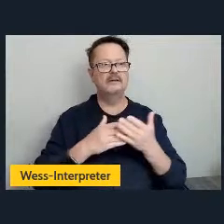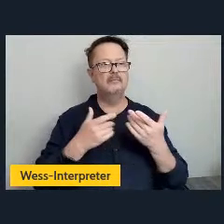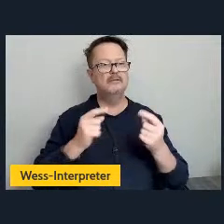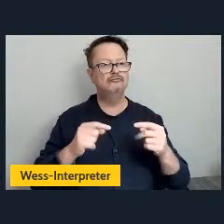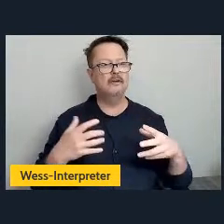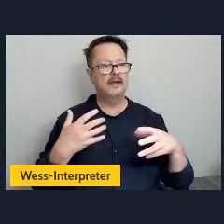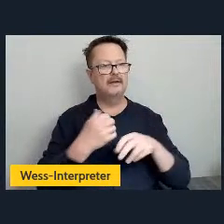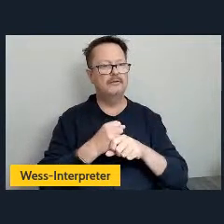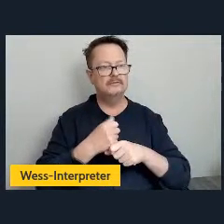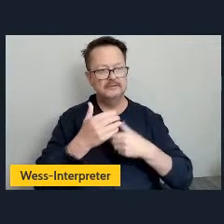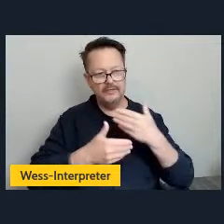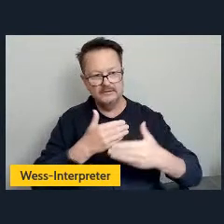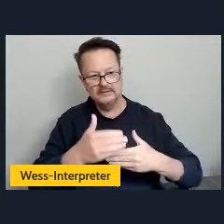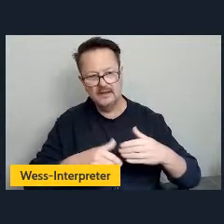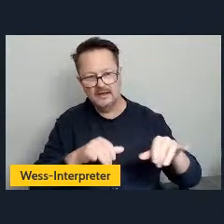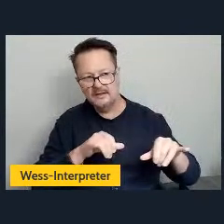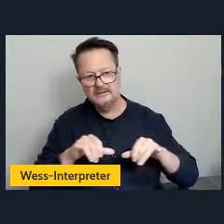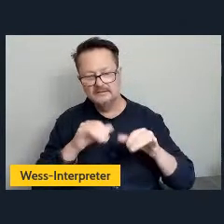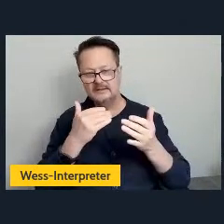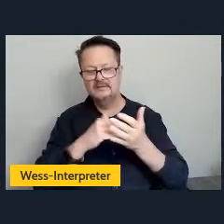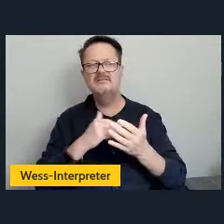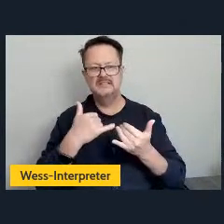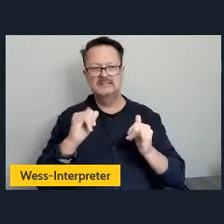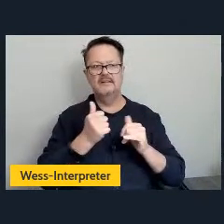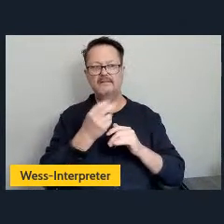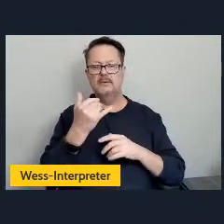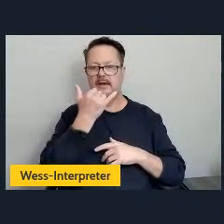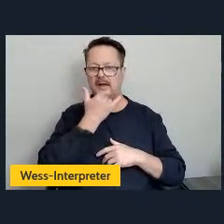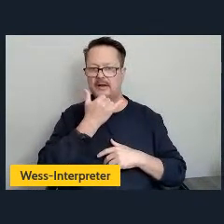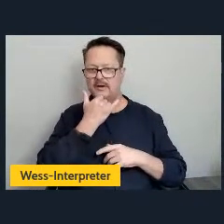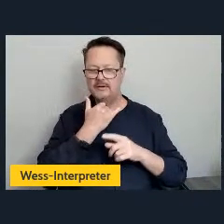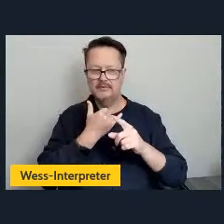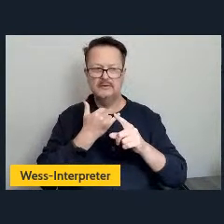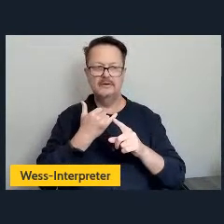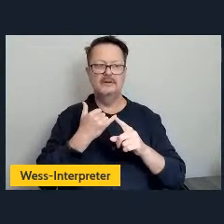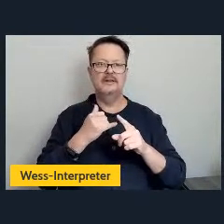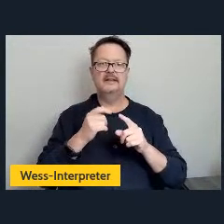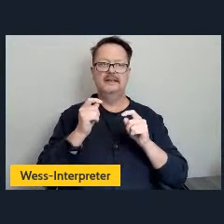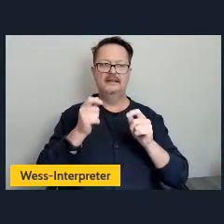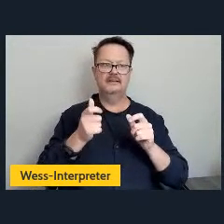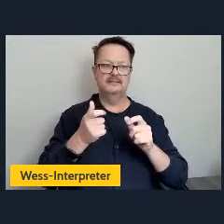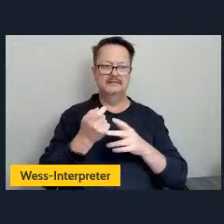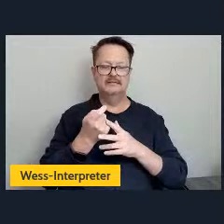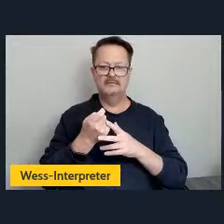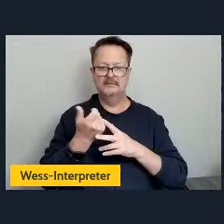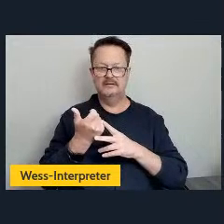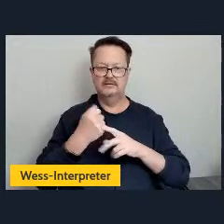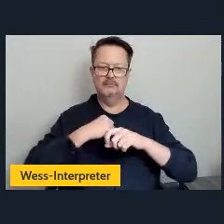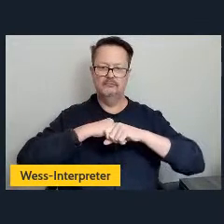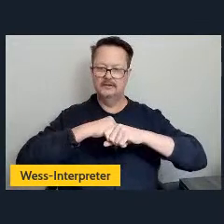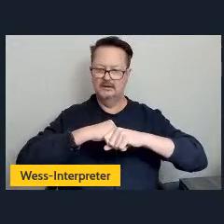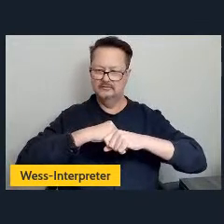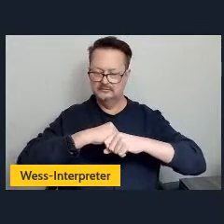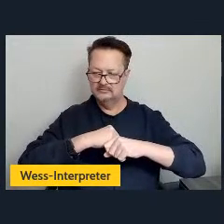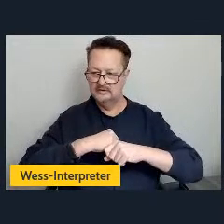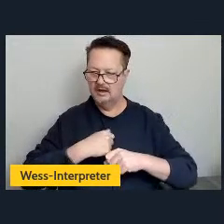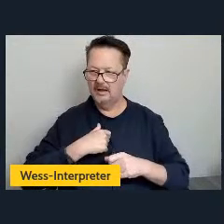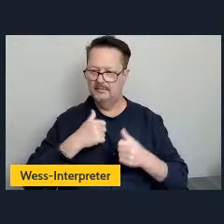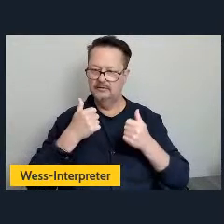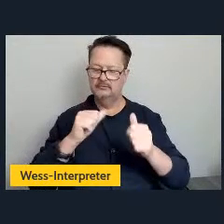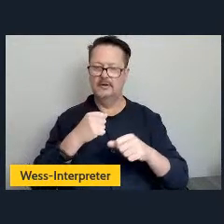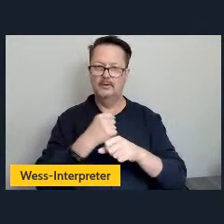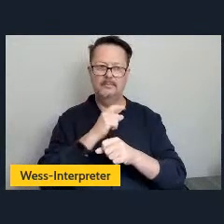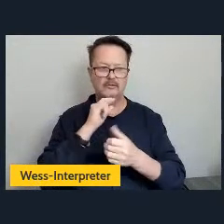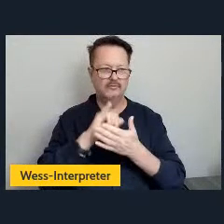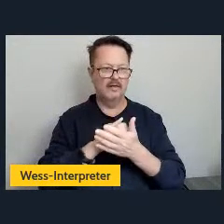So we still have a few errors, including instance deletion protection. So I'm going to go ahead and make sure that I